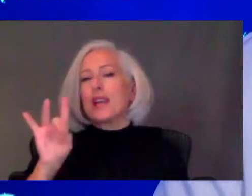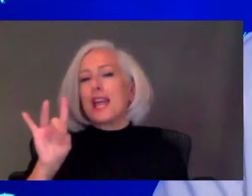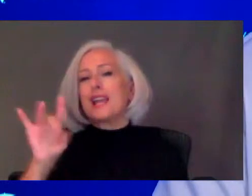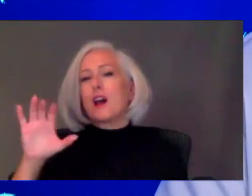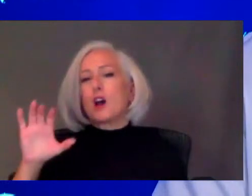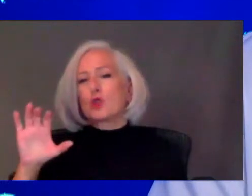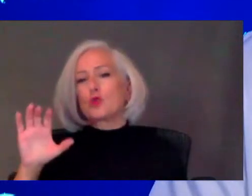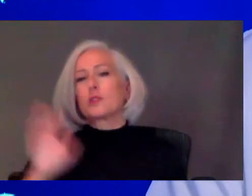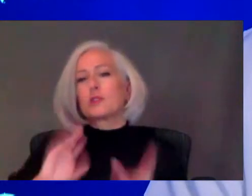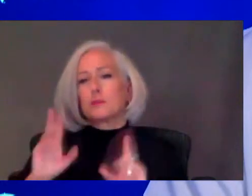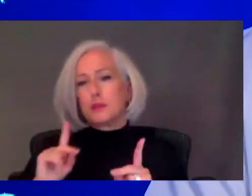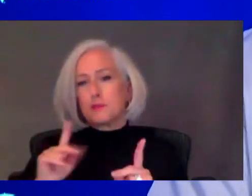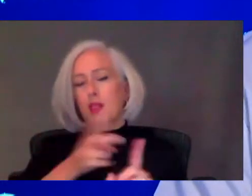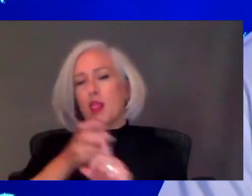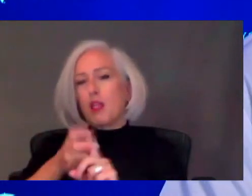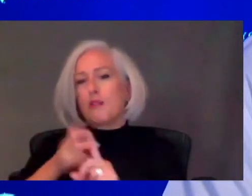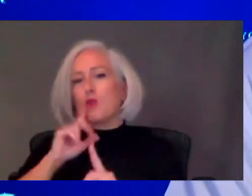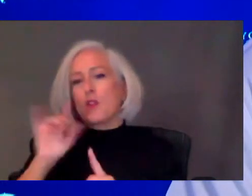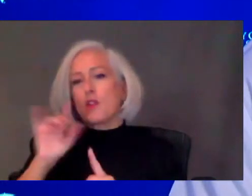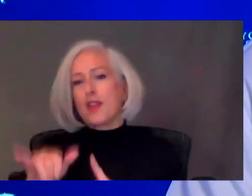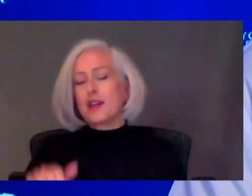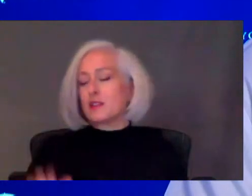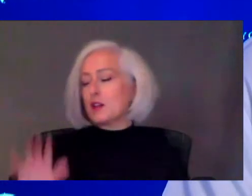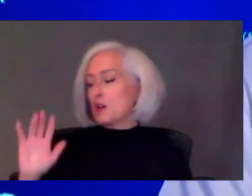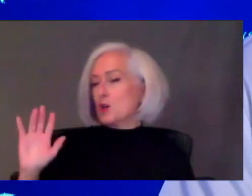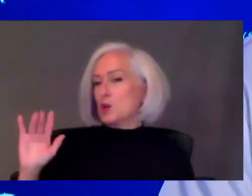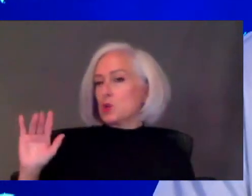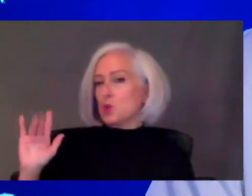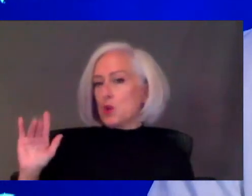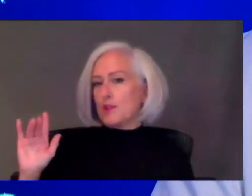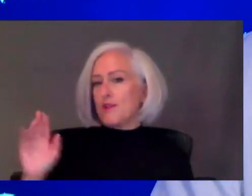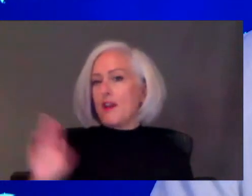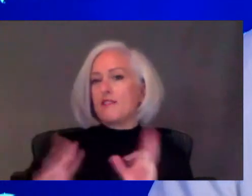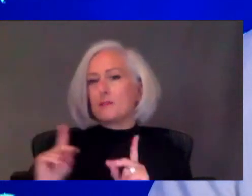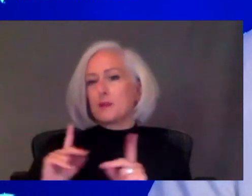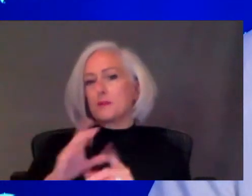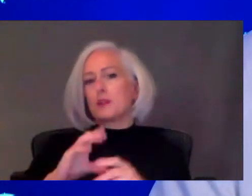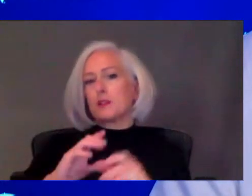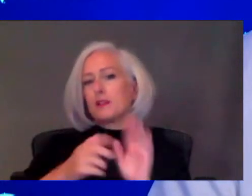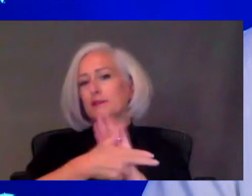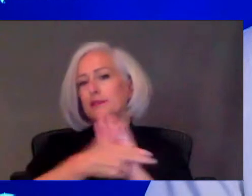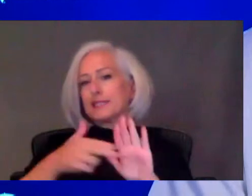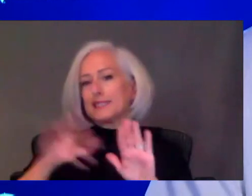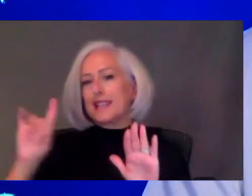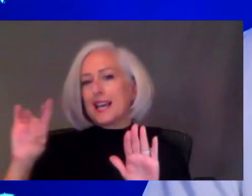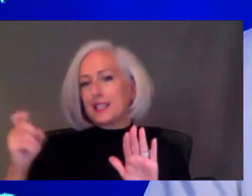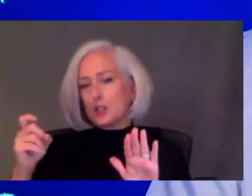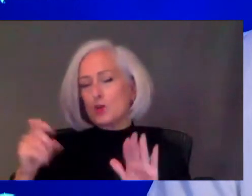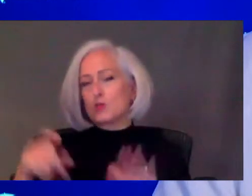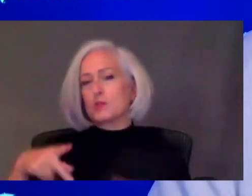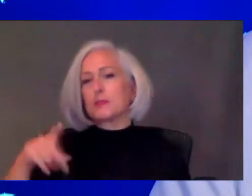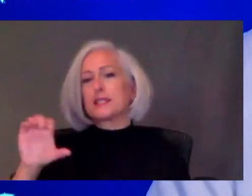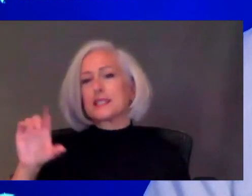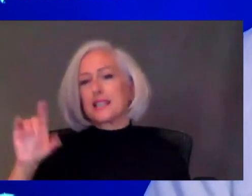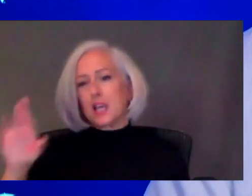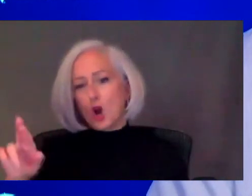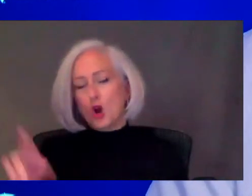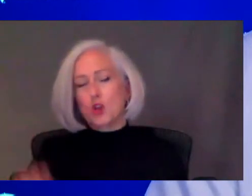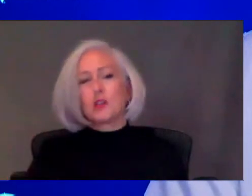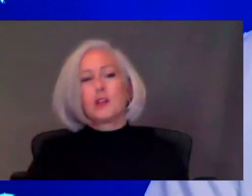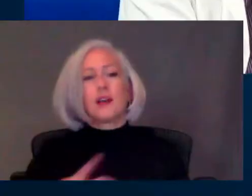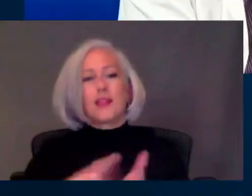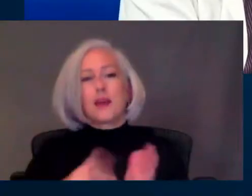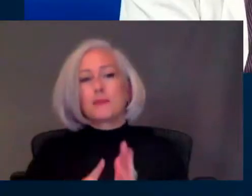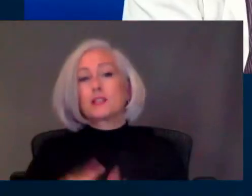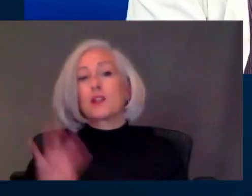multiple levels of immunity that are induced by the antibodies. Other fascinating thing, just to really make things a little, it's kind of fun to